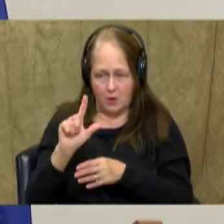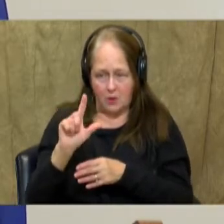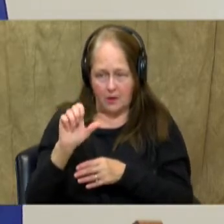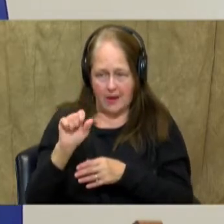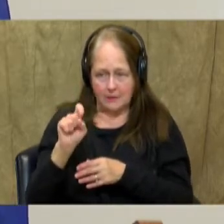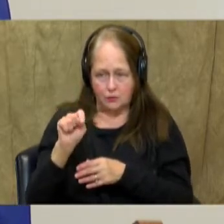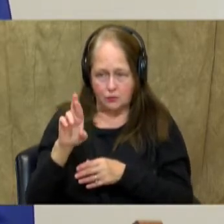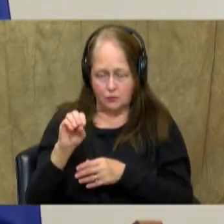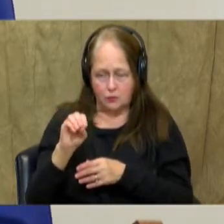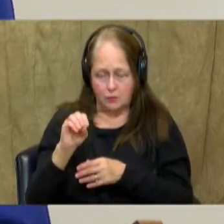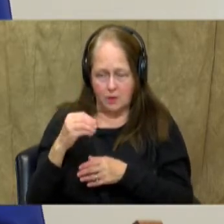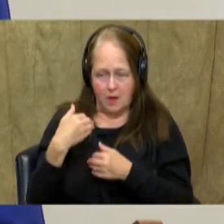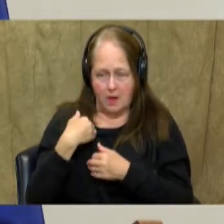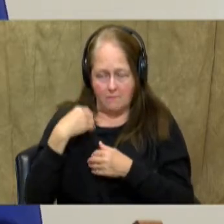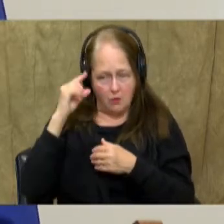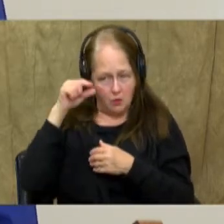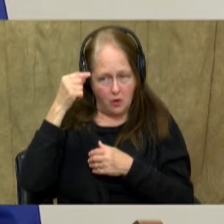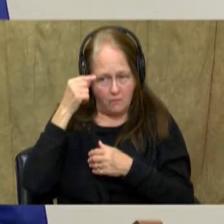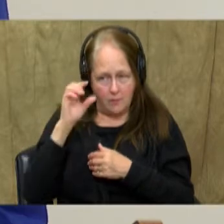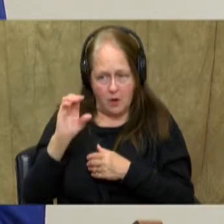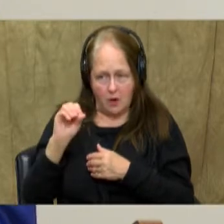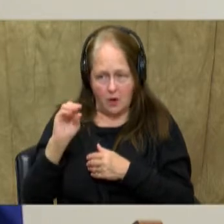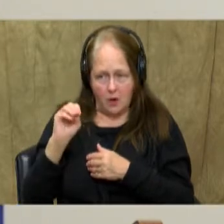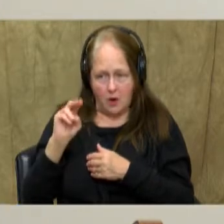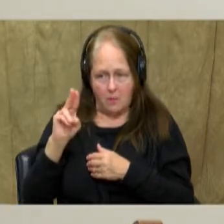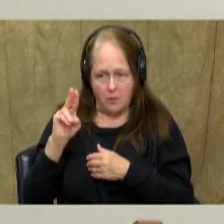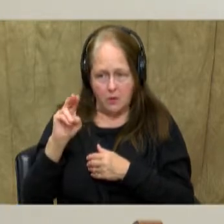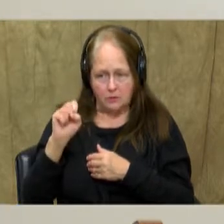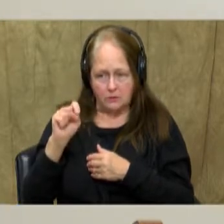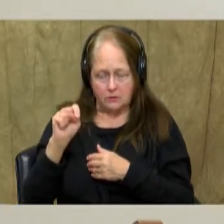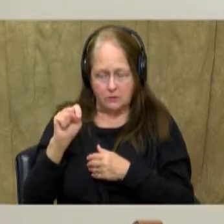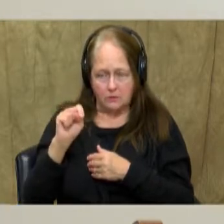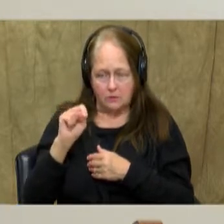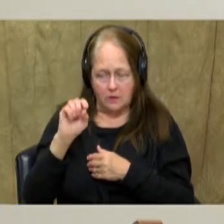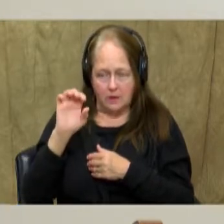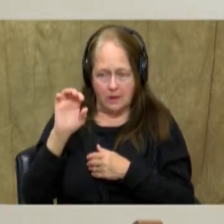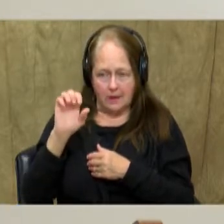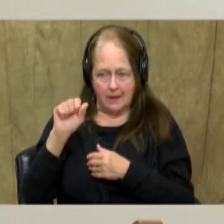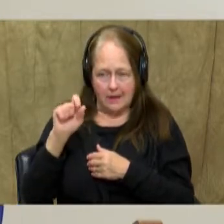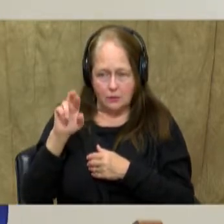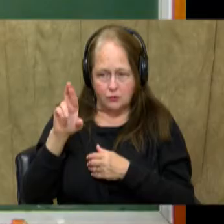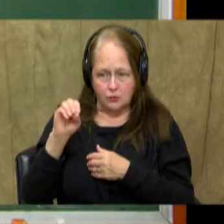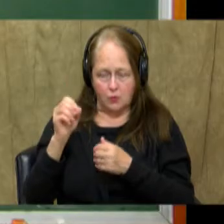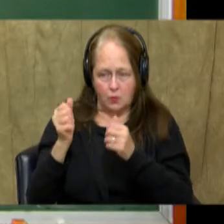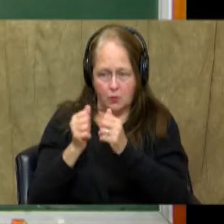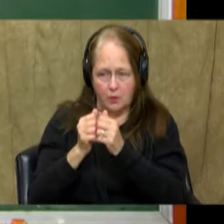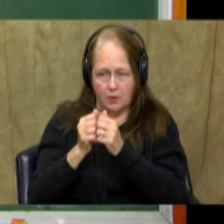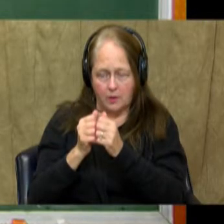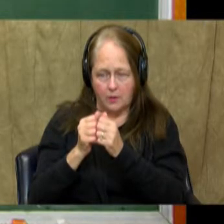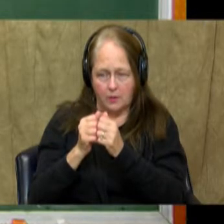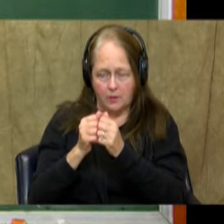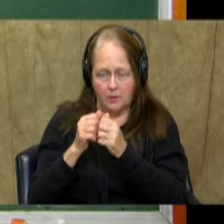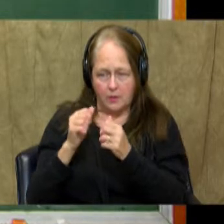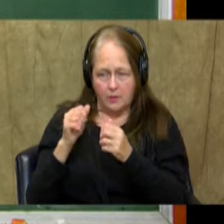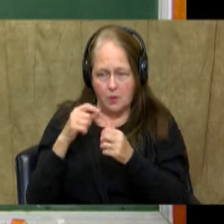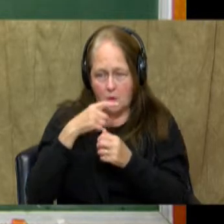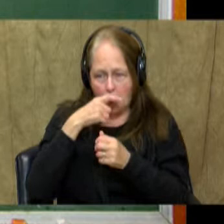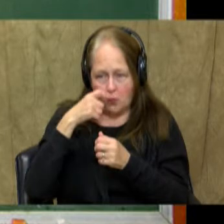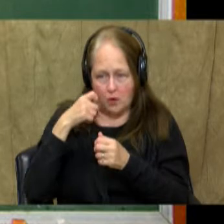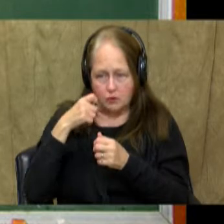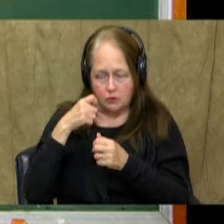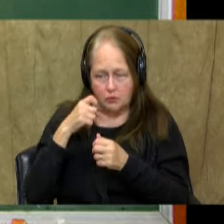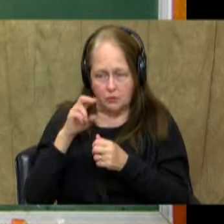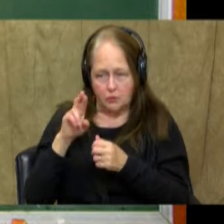created a communist government. Castro's close ties with the Soviet Union worried Kennedy because